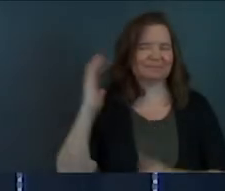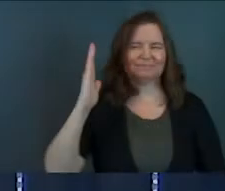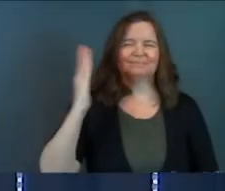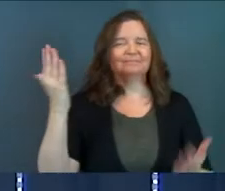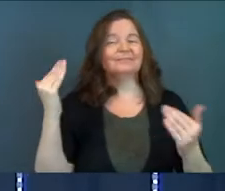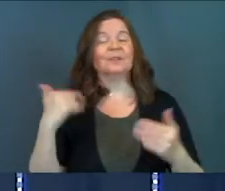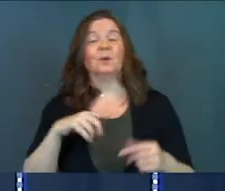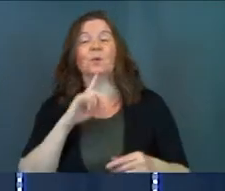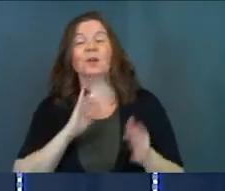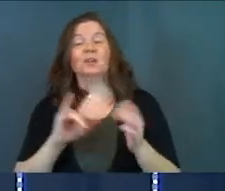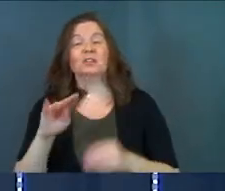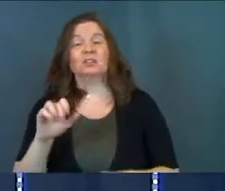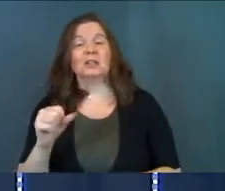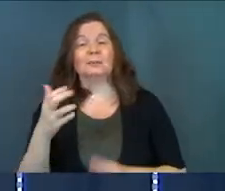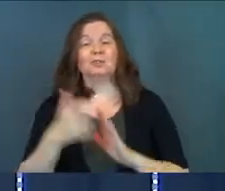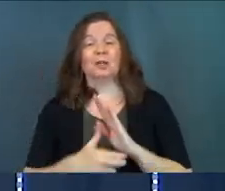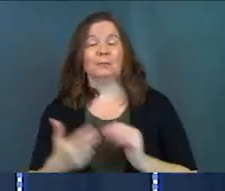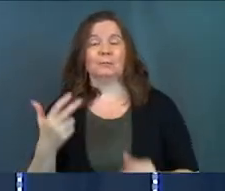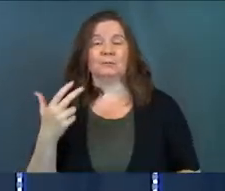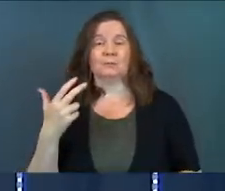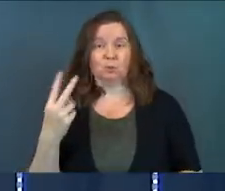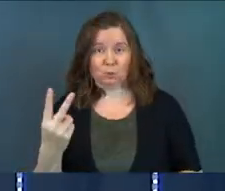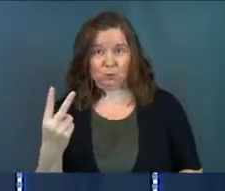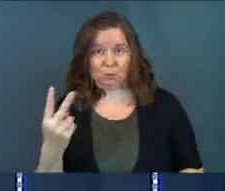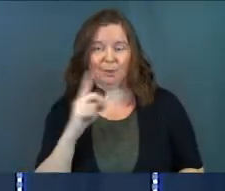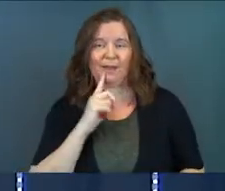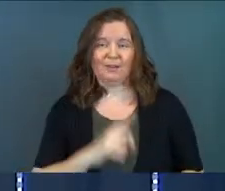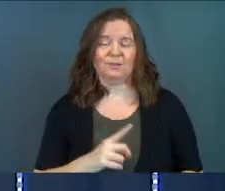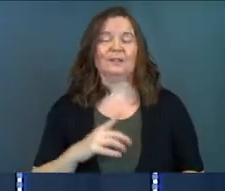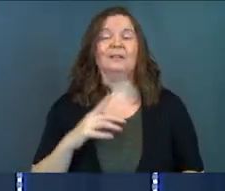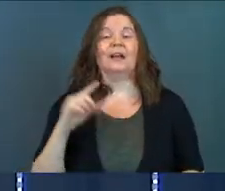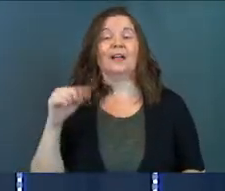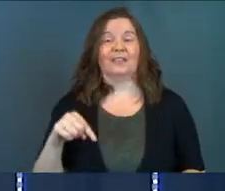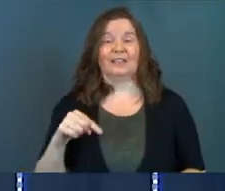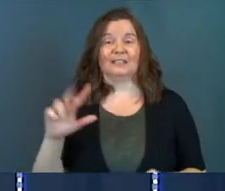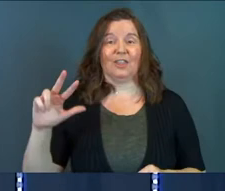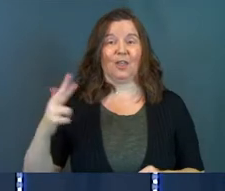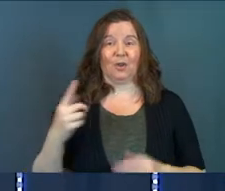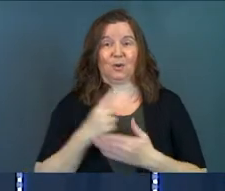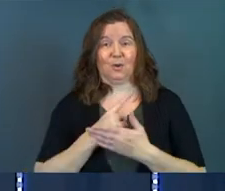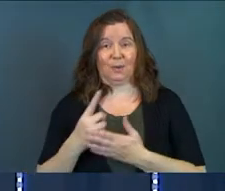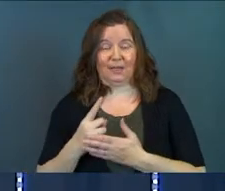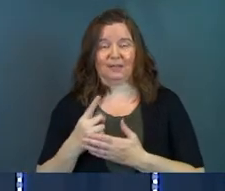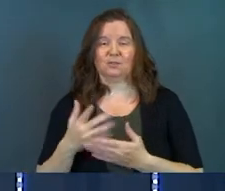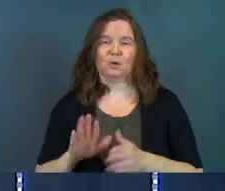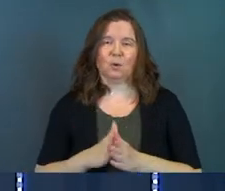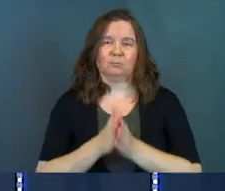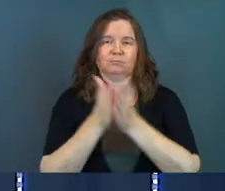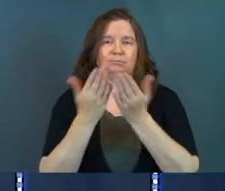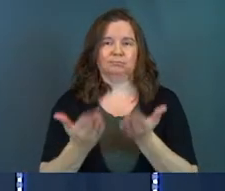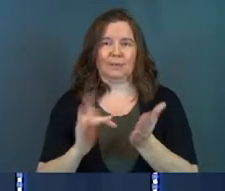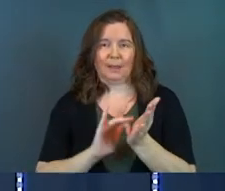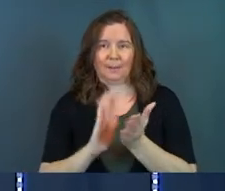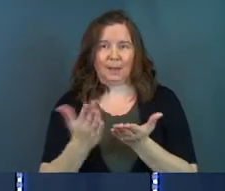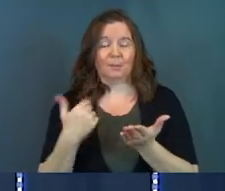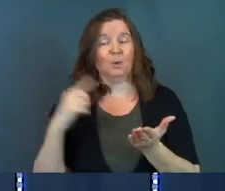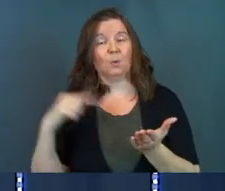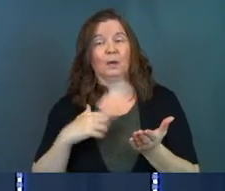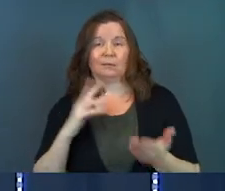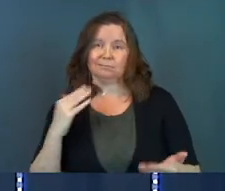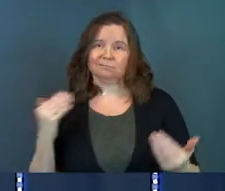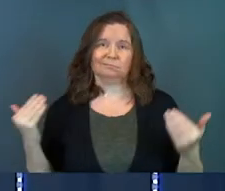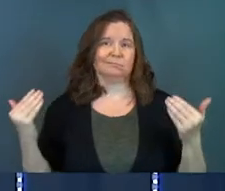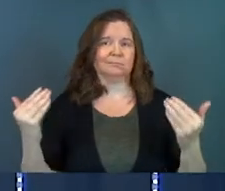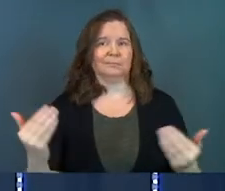Amen. So we are in James chapter 3, or James chapter 2, actually. This is the third week in James, so pull out your Bibles if you would. We are